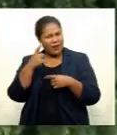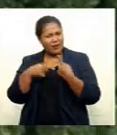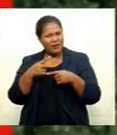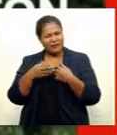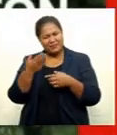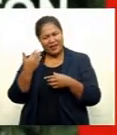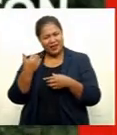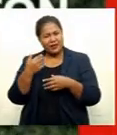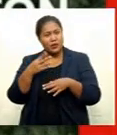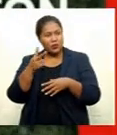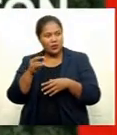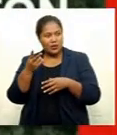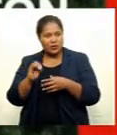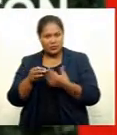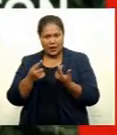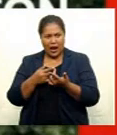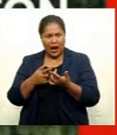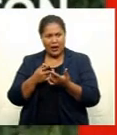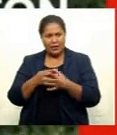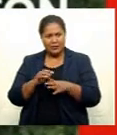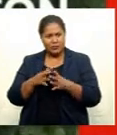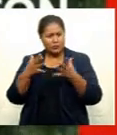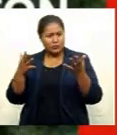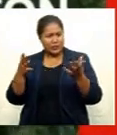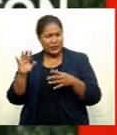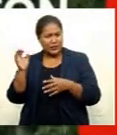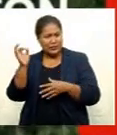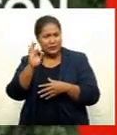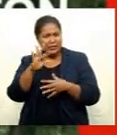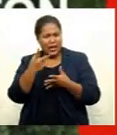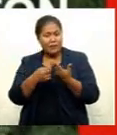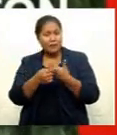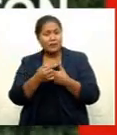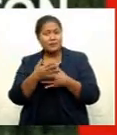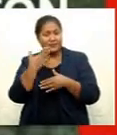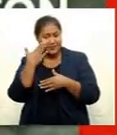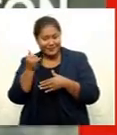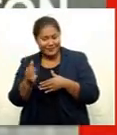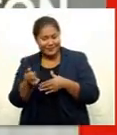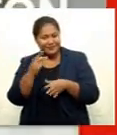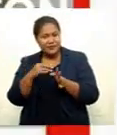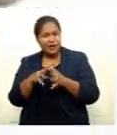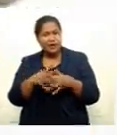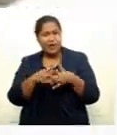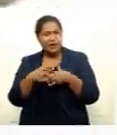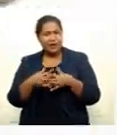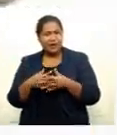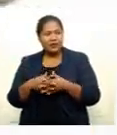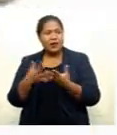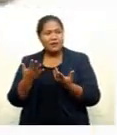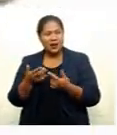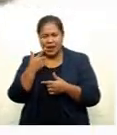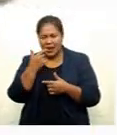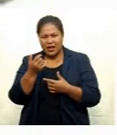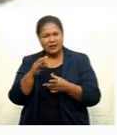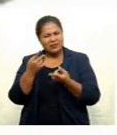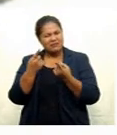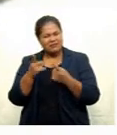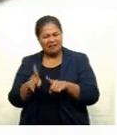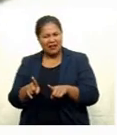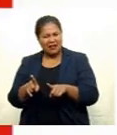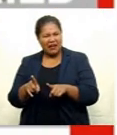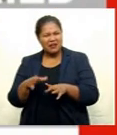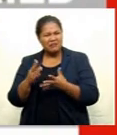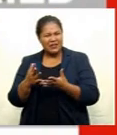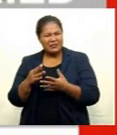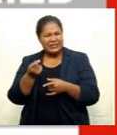2020. Well, another of the giant insects has been discovered in Washington state, just north of Seattle. Luckily, the creature found dead seems to have been so for